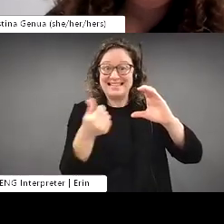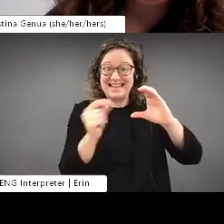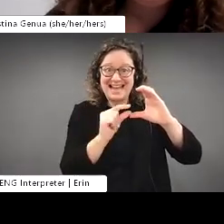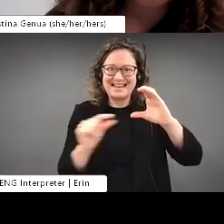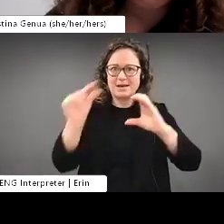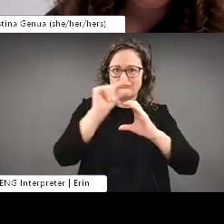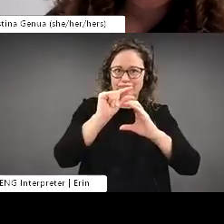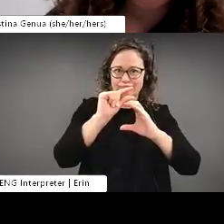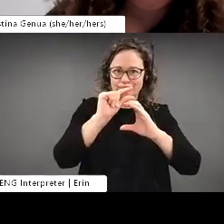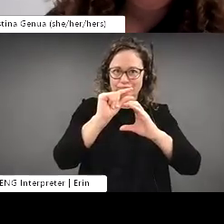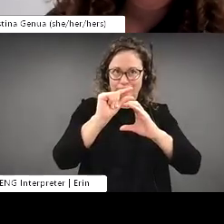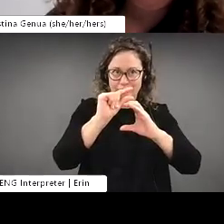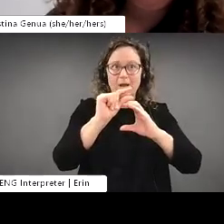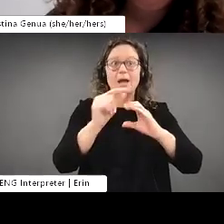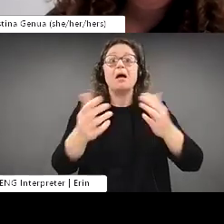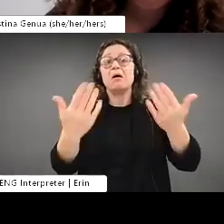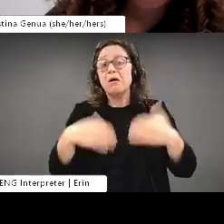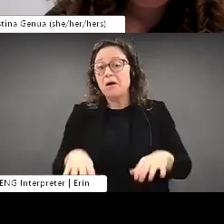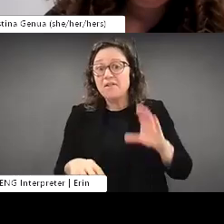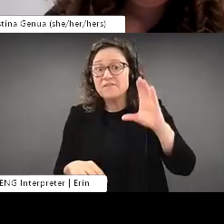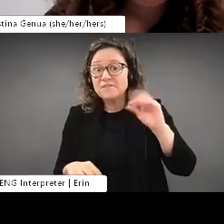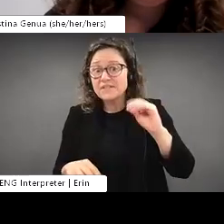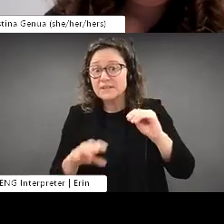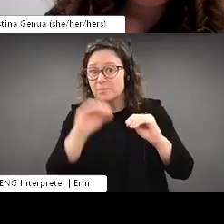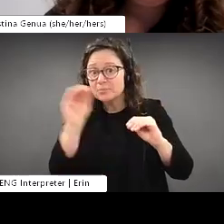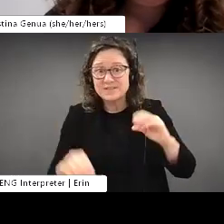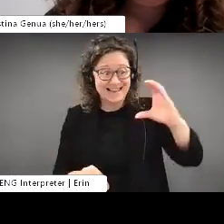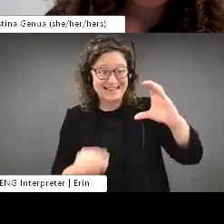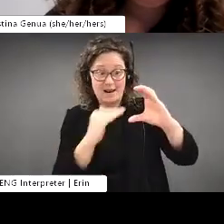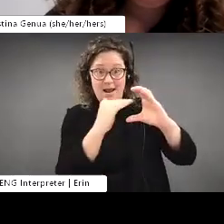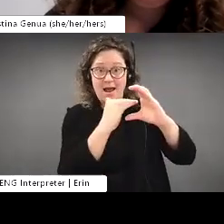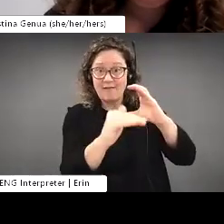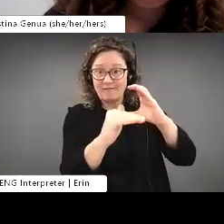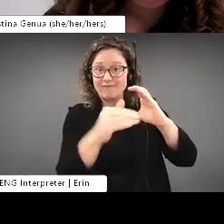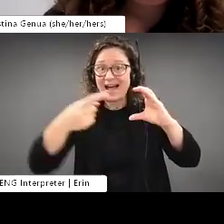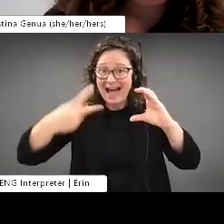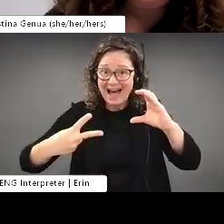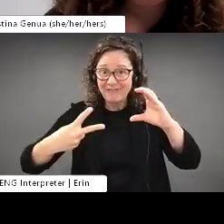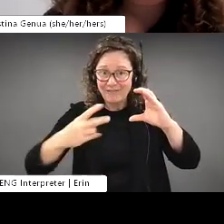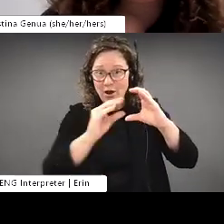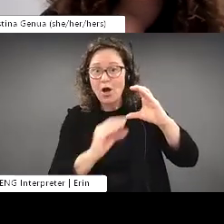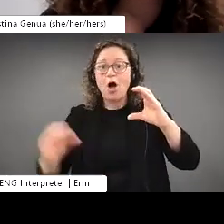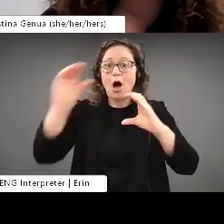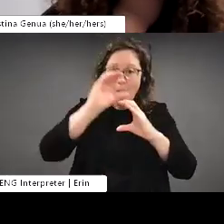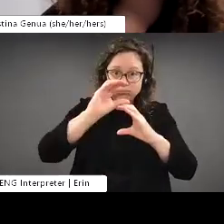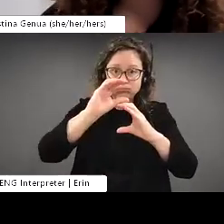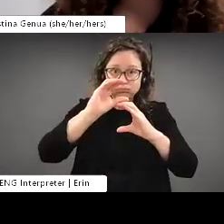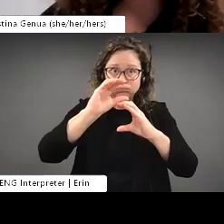89% equals 89 out of 100. So let's get into some math here.